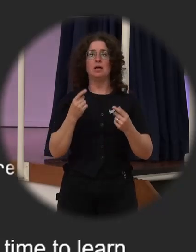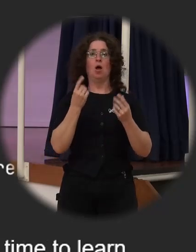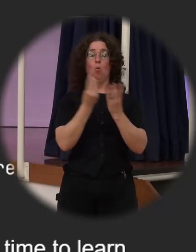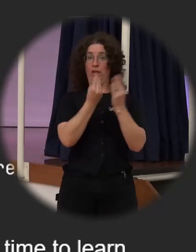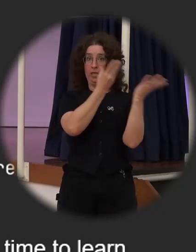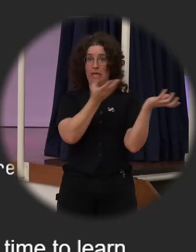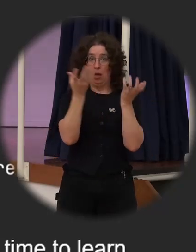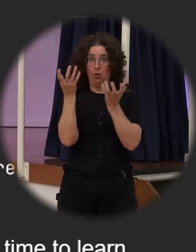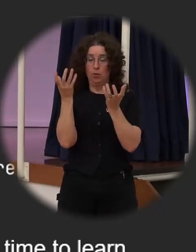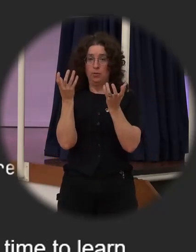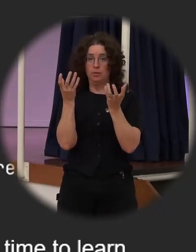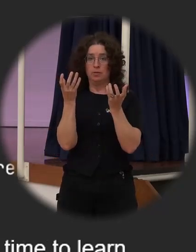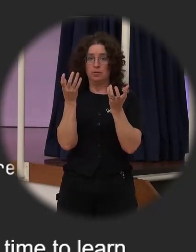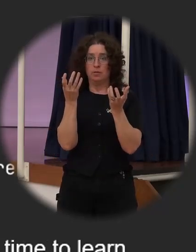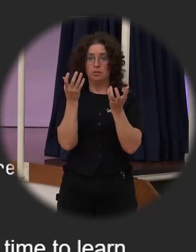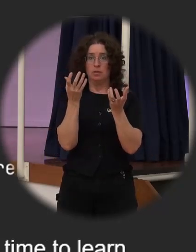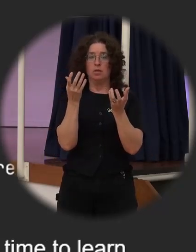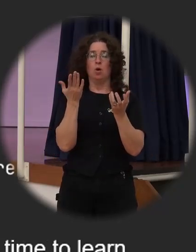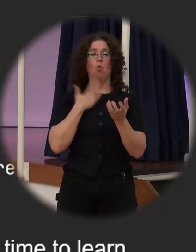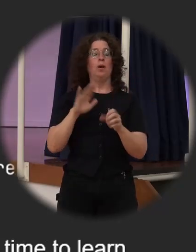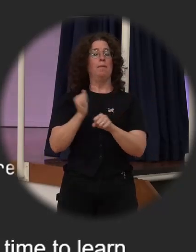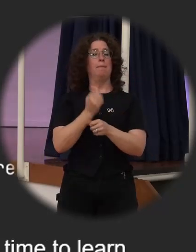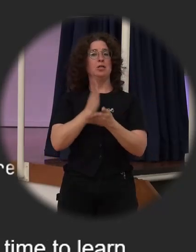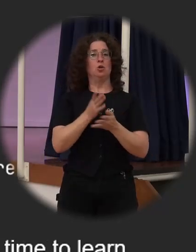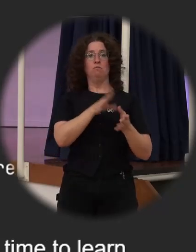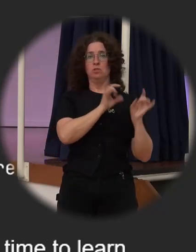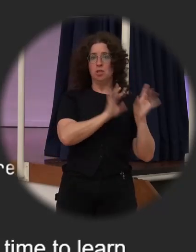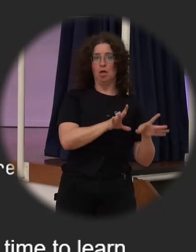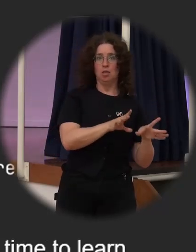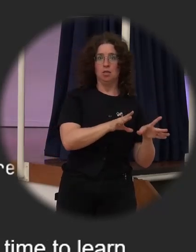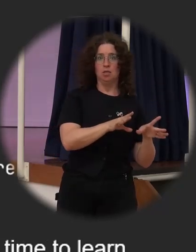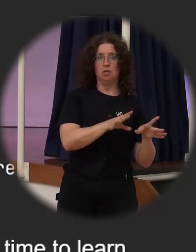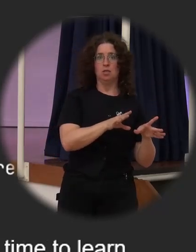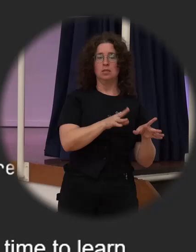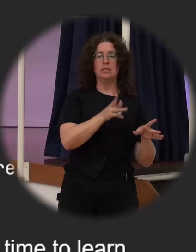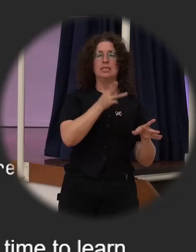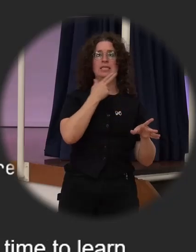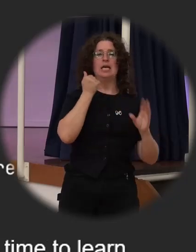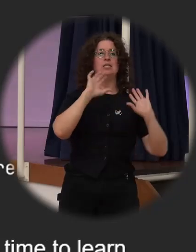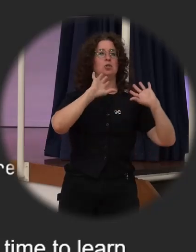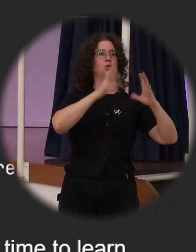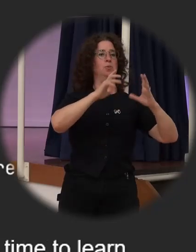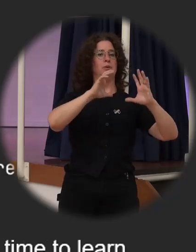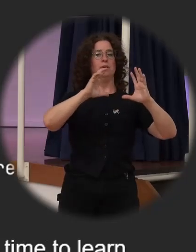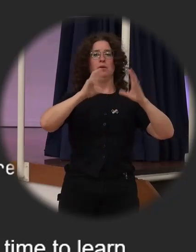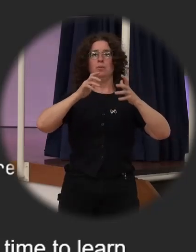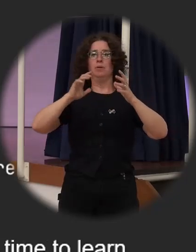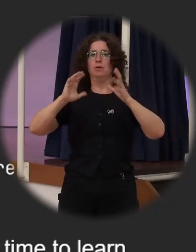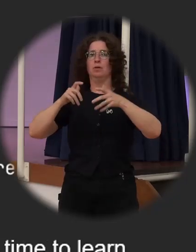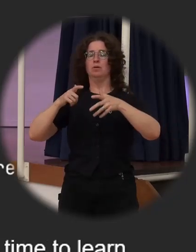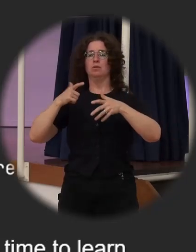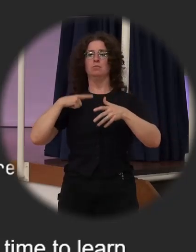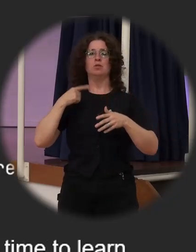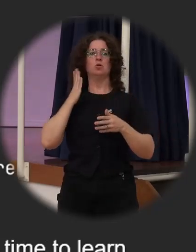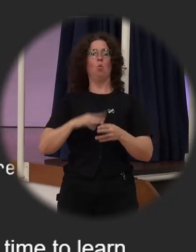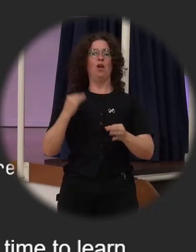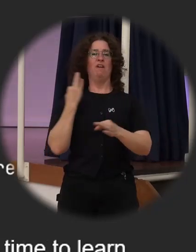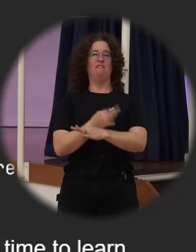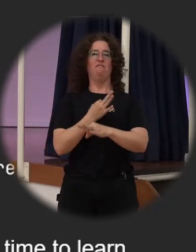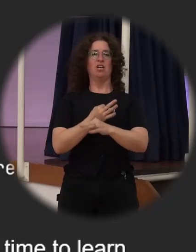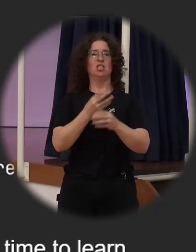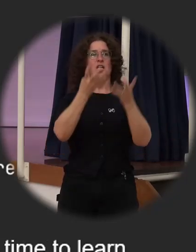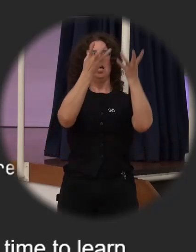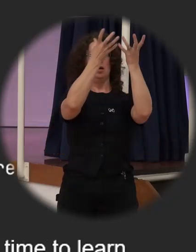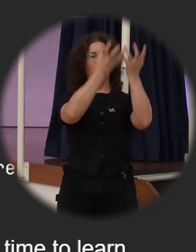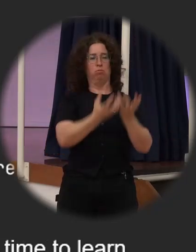want to make sure from the start of your project you're making sure that they're in nice groups, because you'll want to deploy these functions, and you can deploy one, you